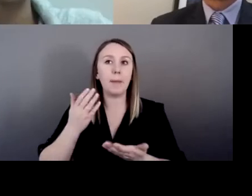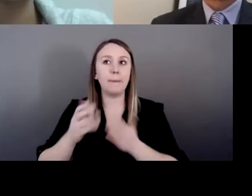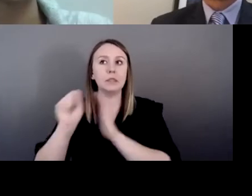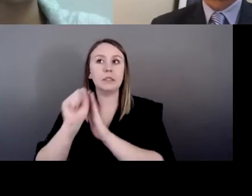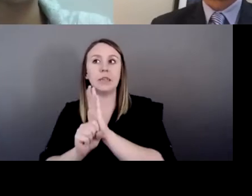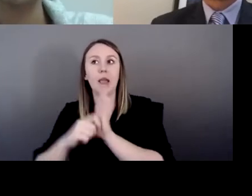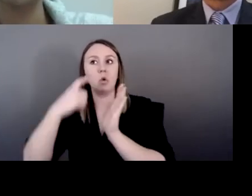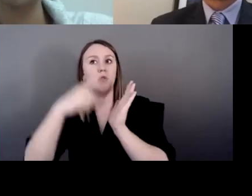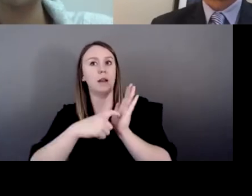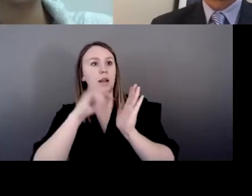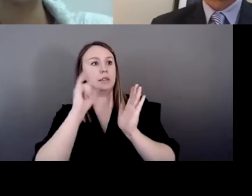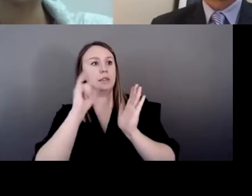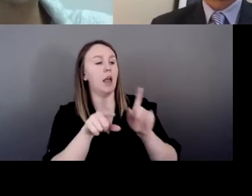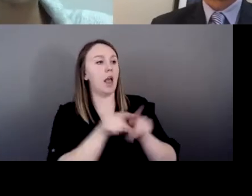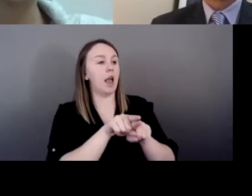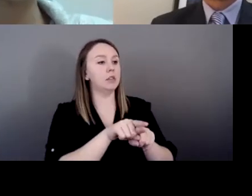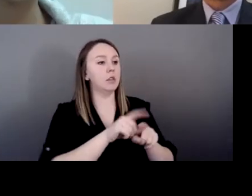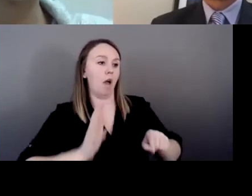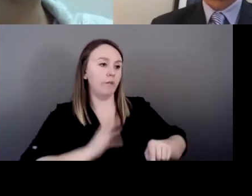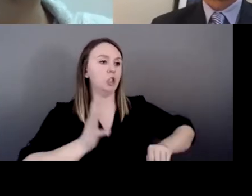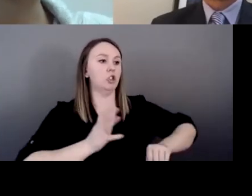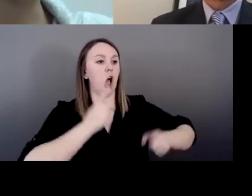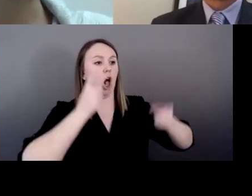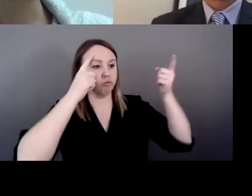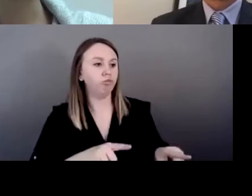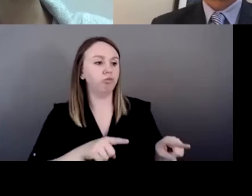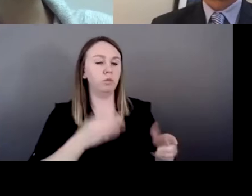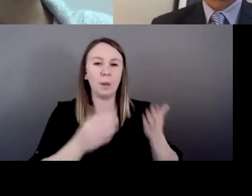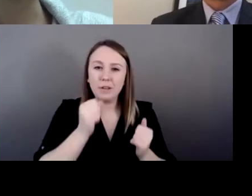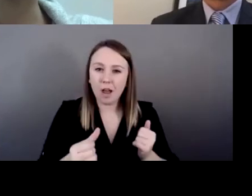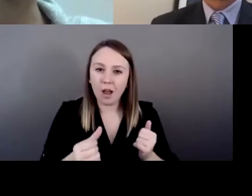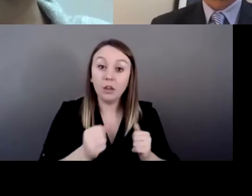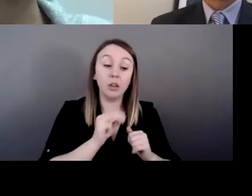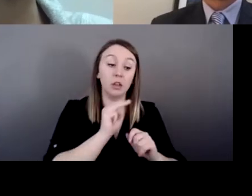right? And that's what Chantel's really getting at. MOUs from the tribe